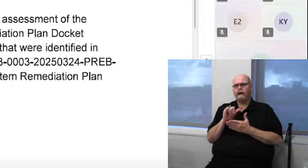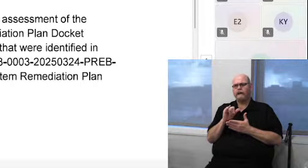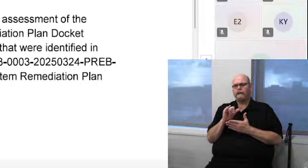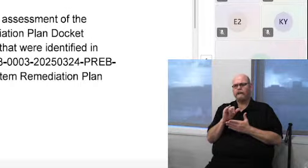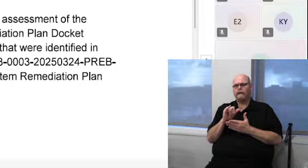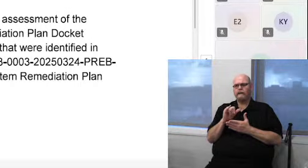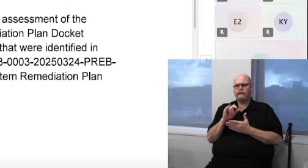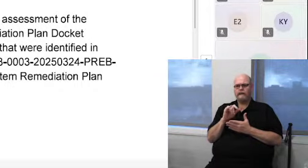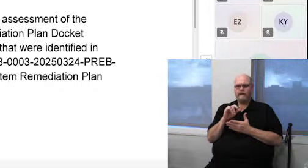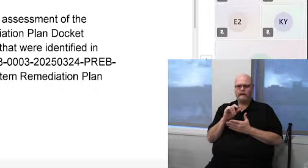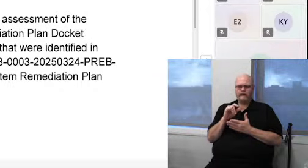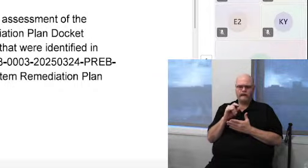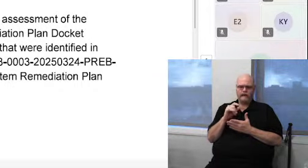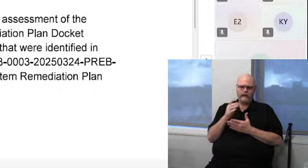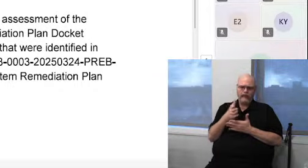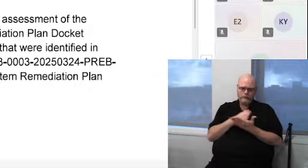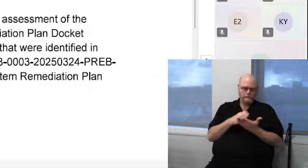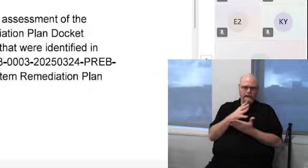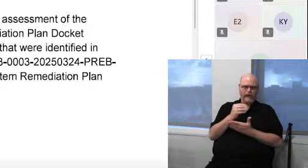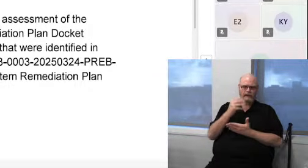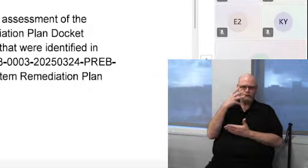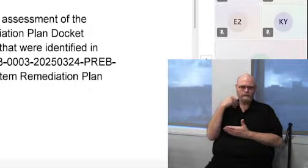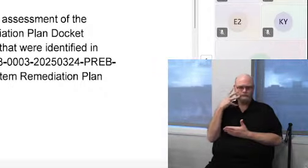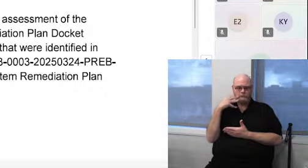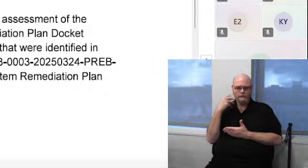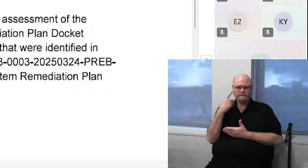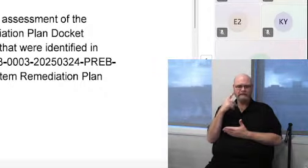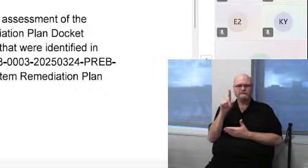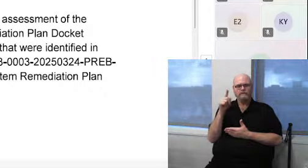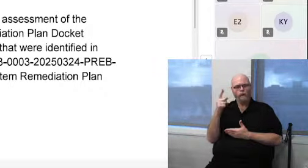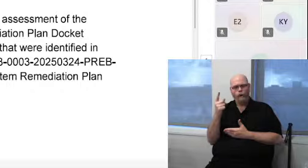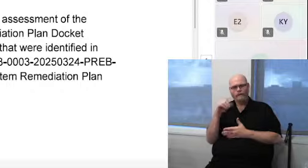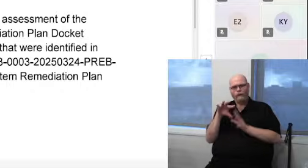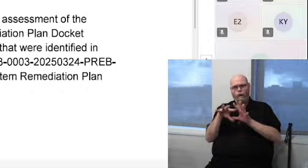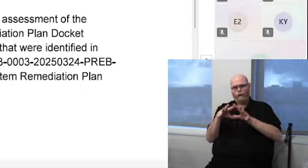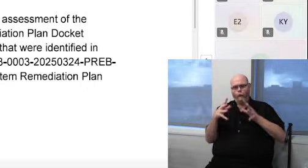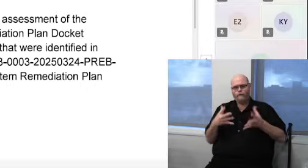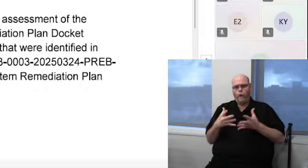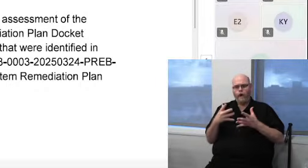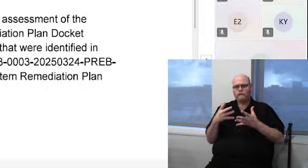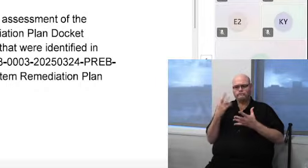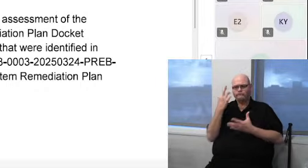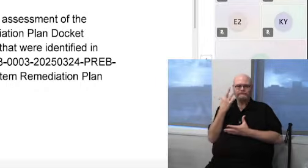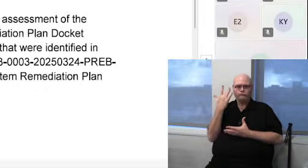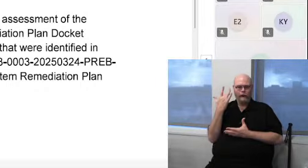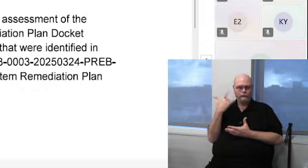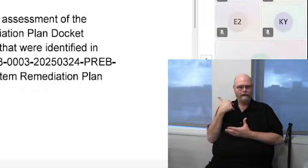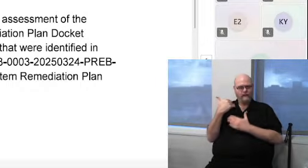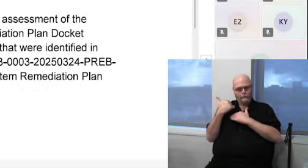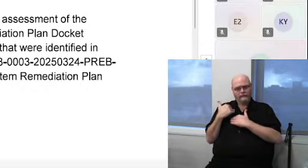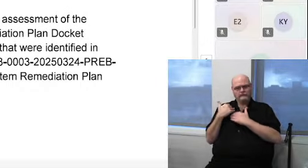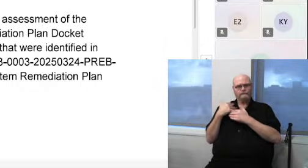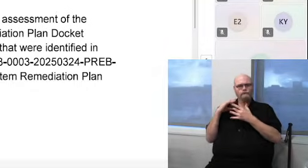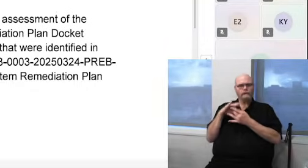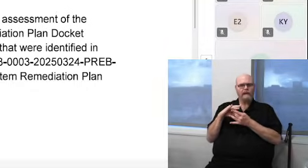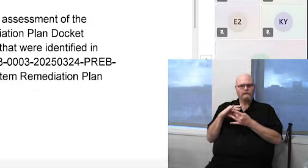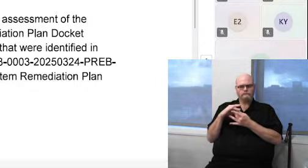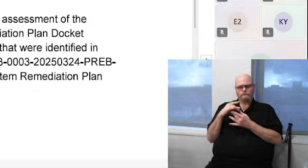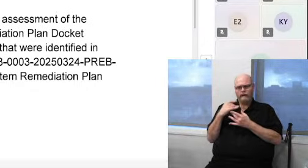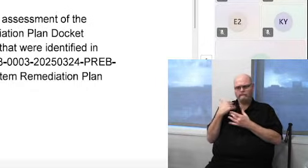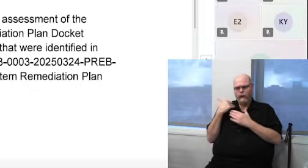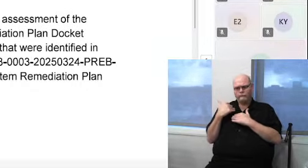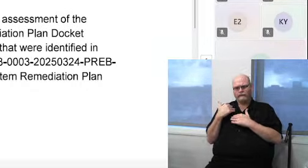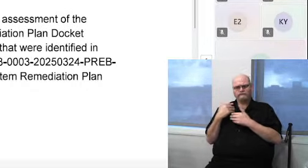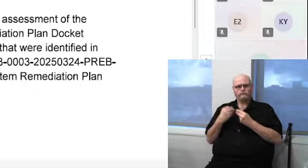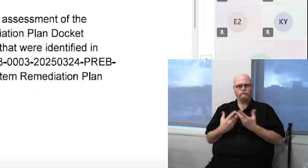that element where the experience is just one element of it, not the overall driver. We have an obligation to connect. We have an obligation